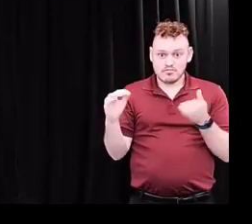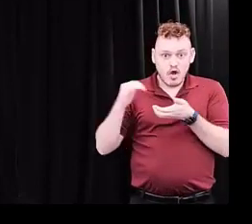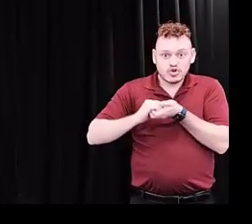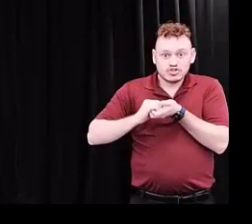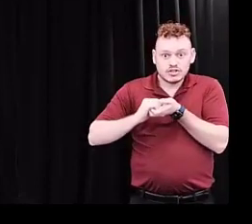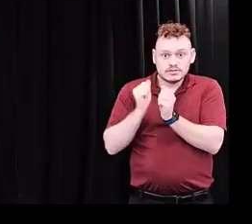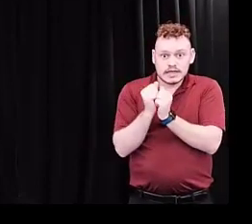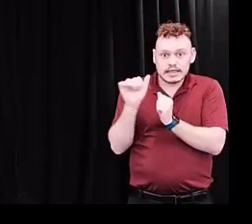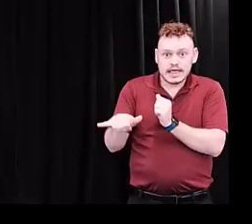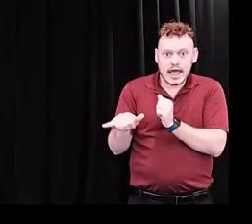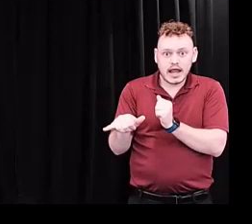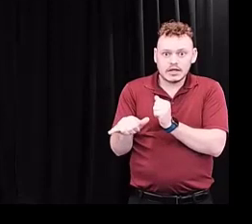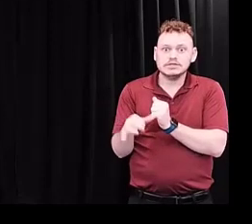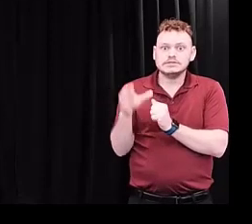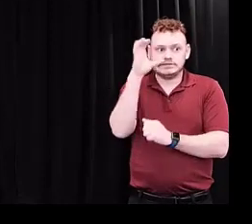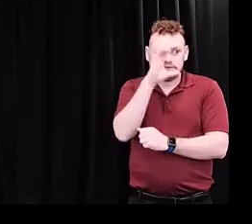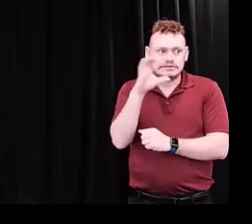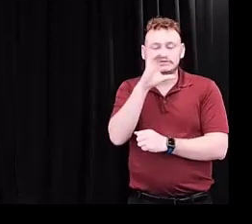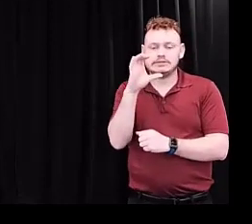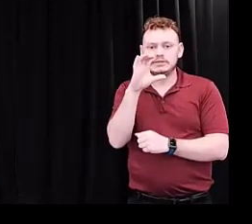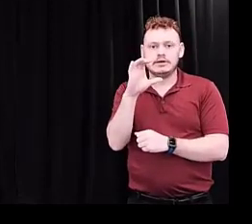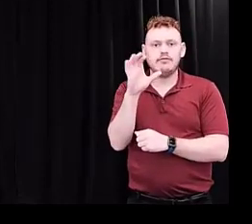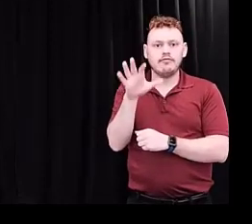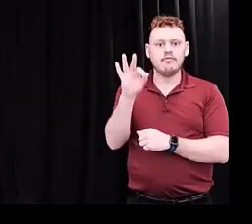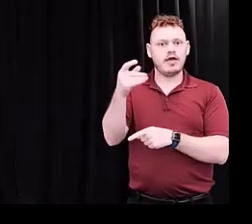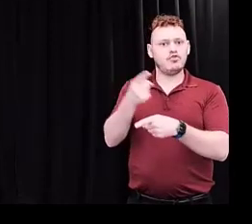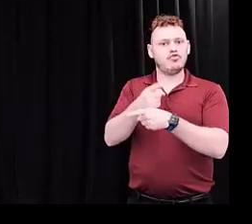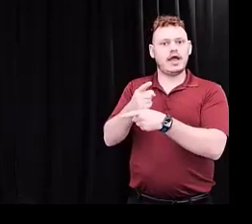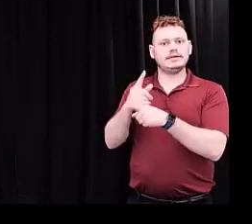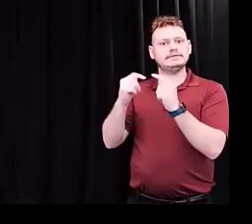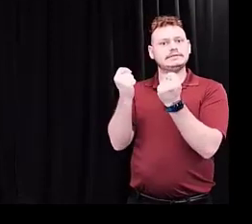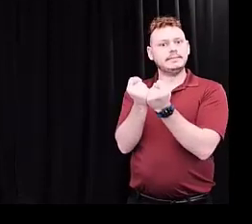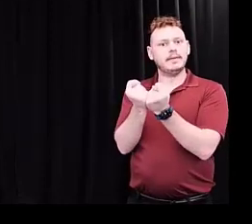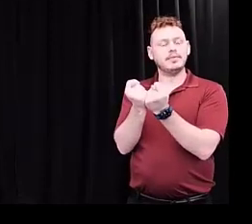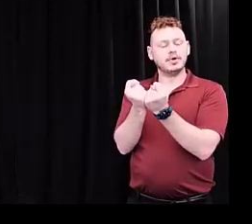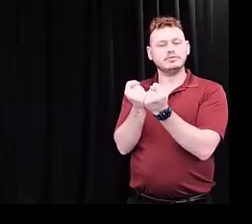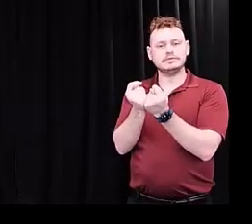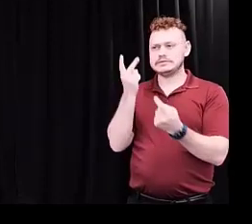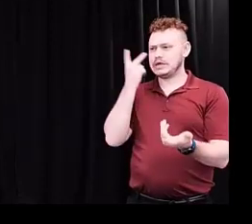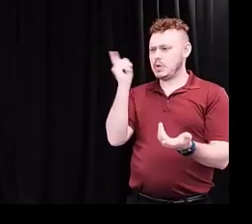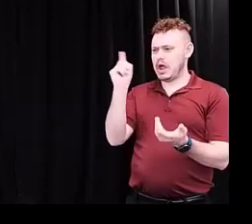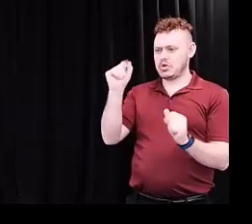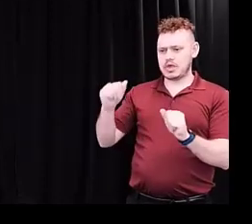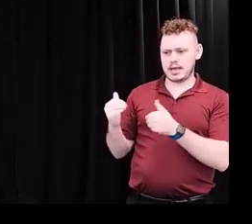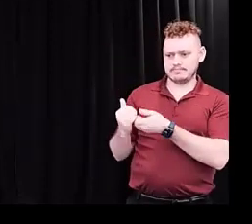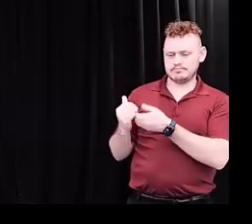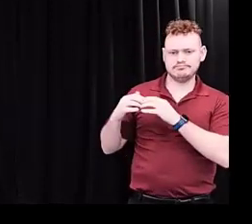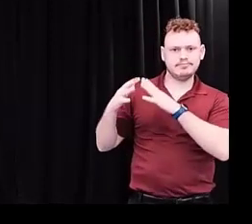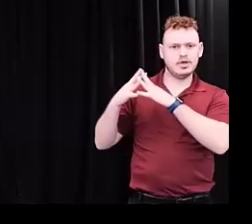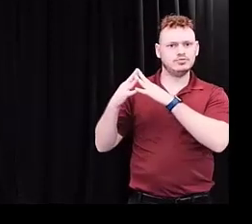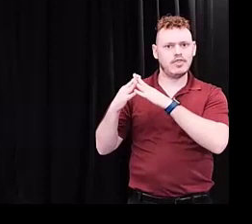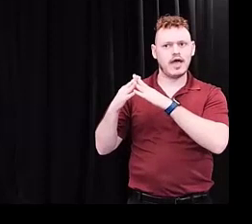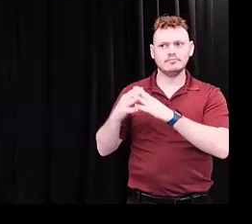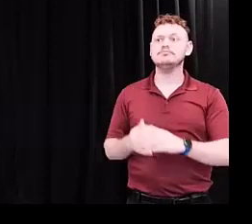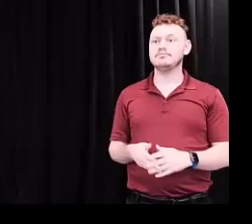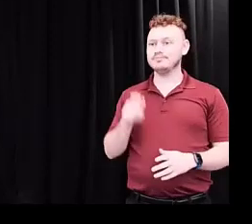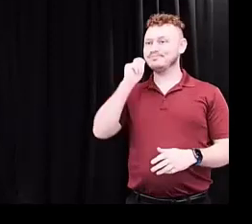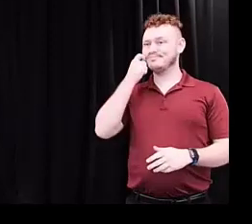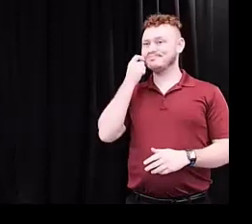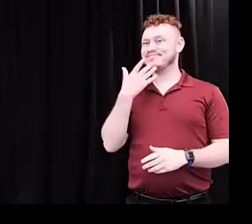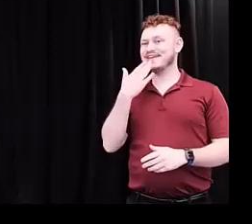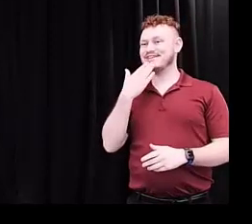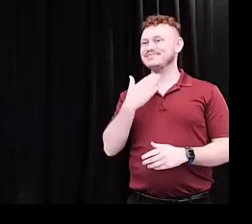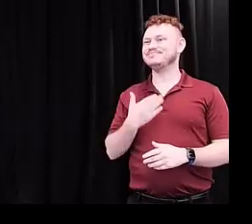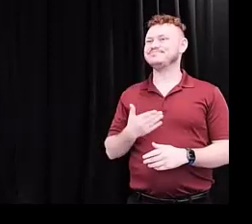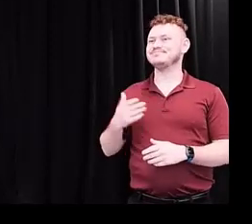like that, go ahead and seek out the right team member and then see where you can build on that. Okay, very cool. Thank you.